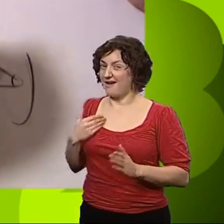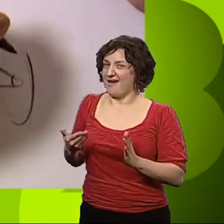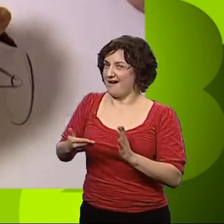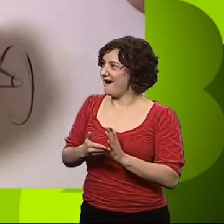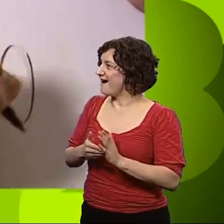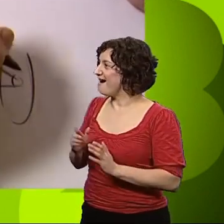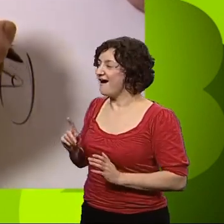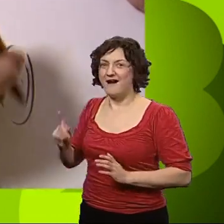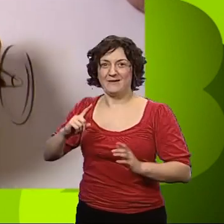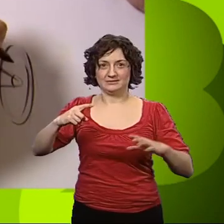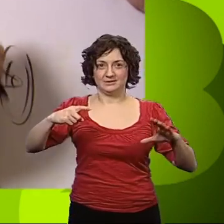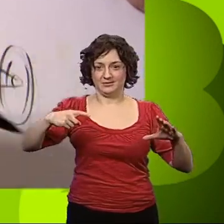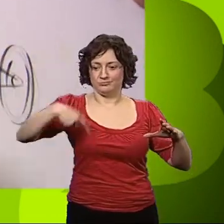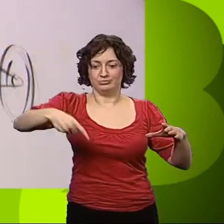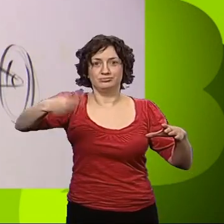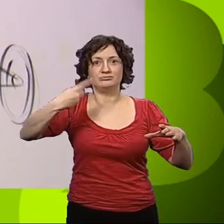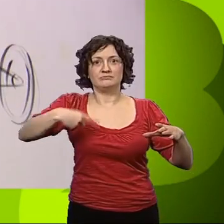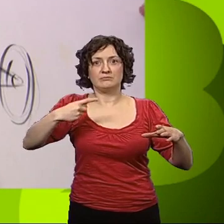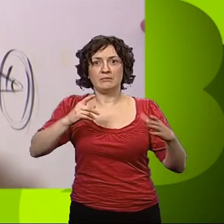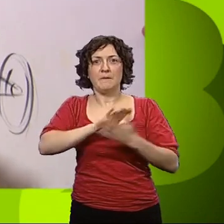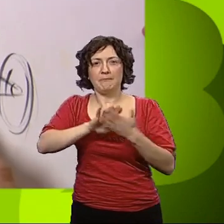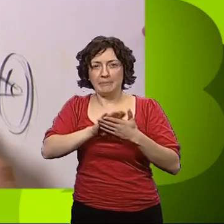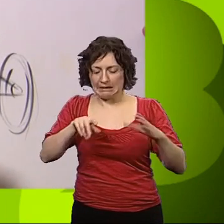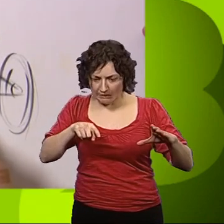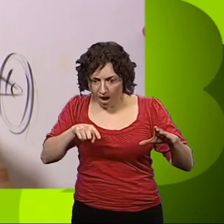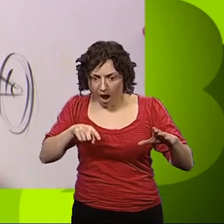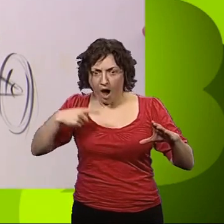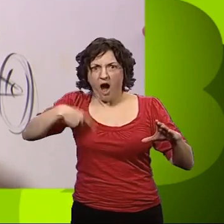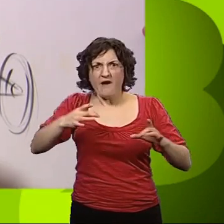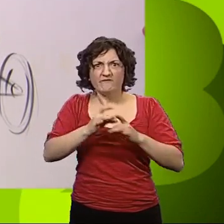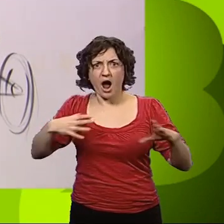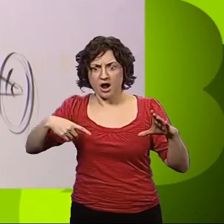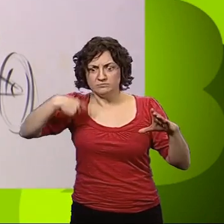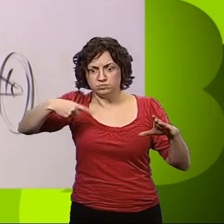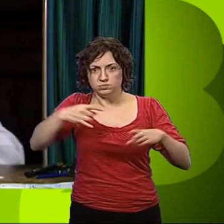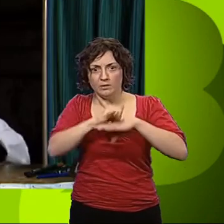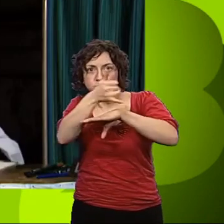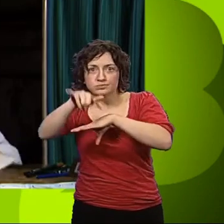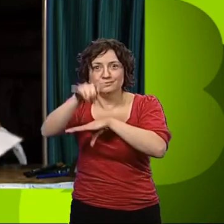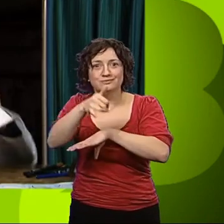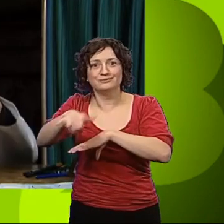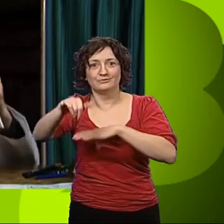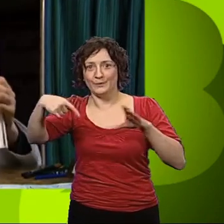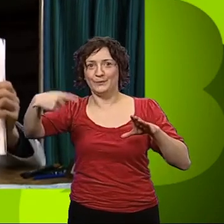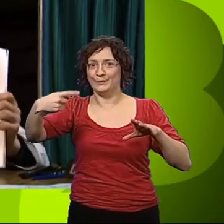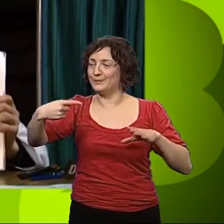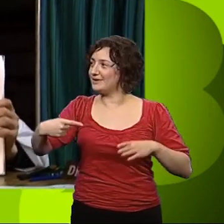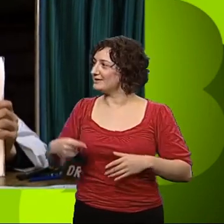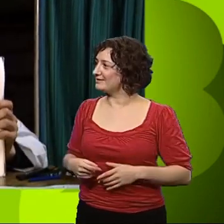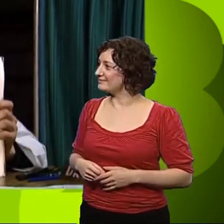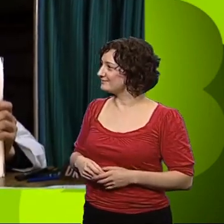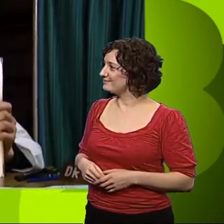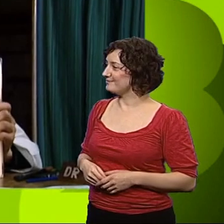And just suggest the propellers so it gives the impression that they're spinning round really fast. There you go, sir. If you take this, your little problem will